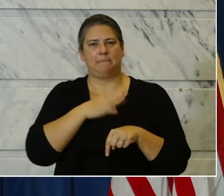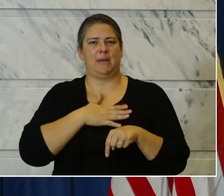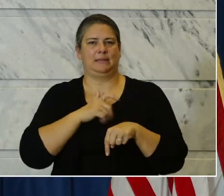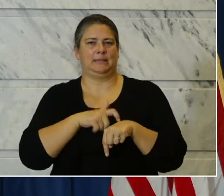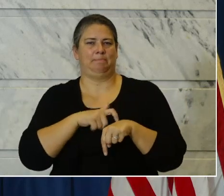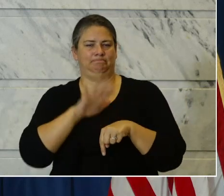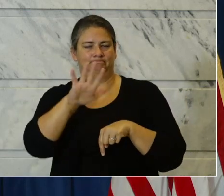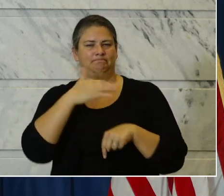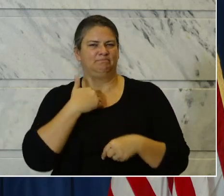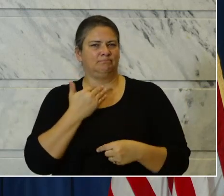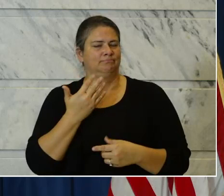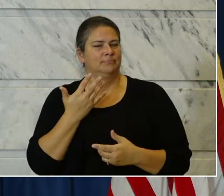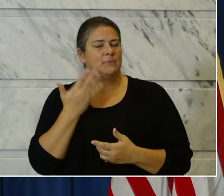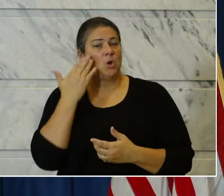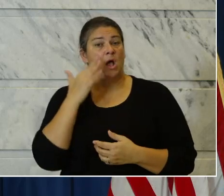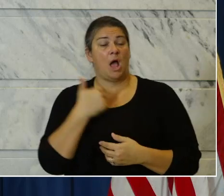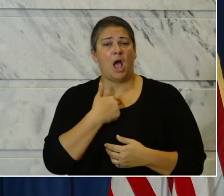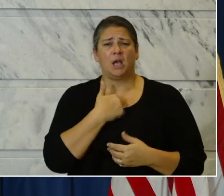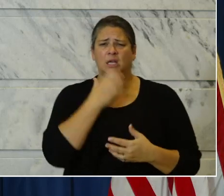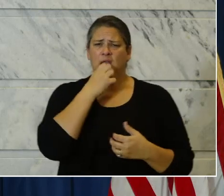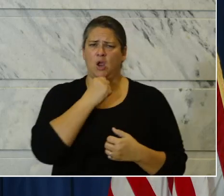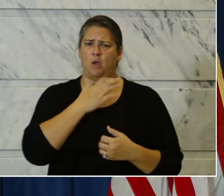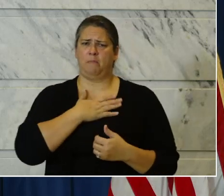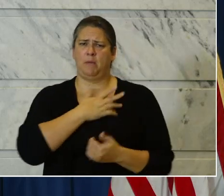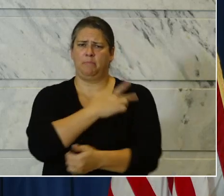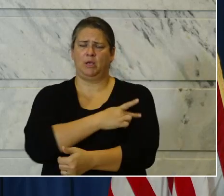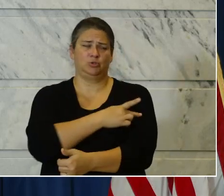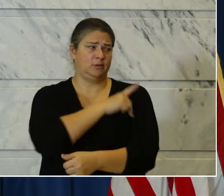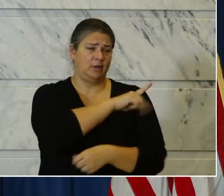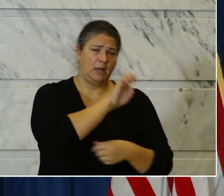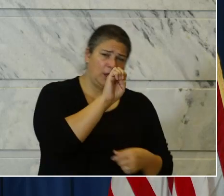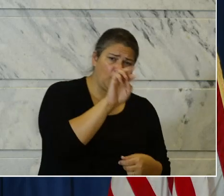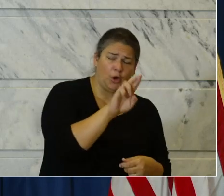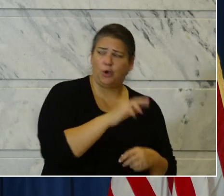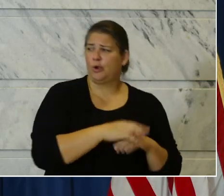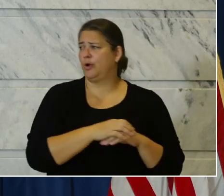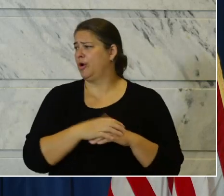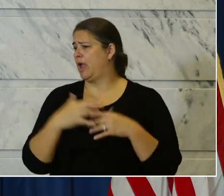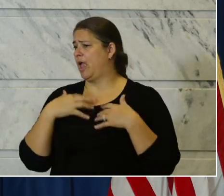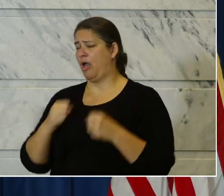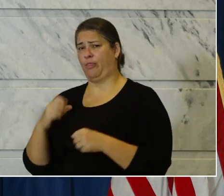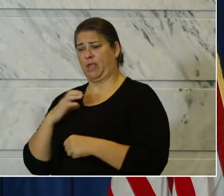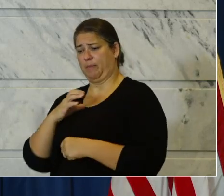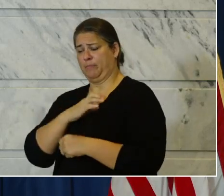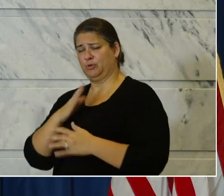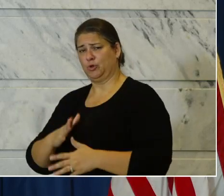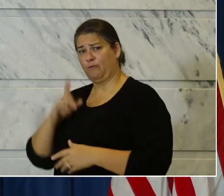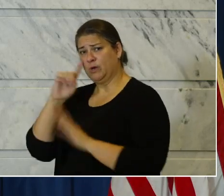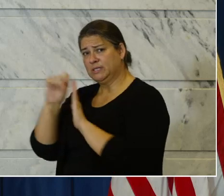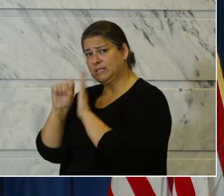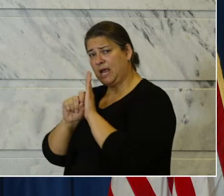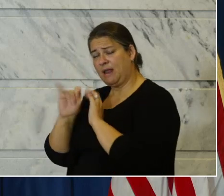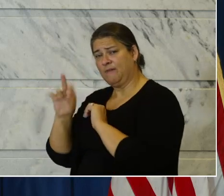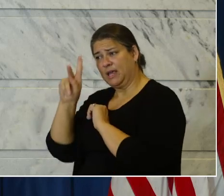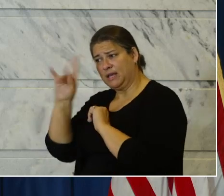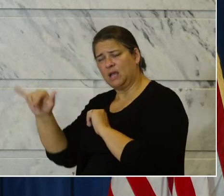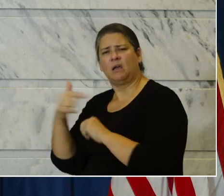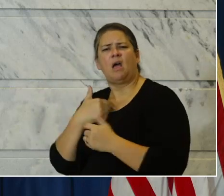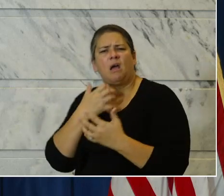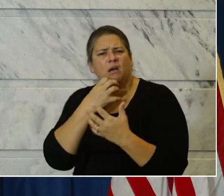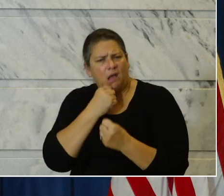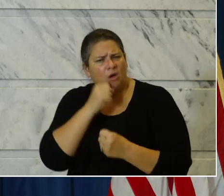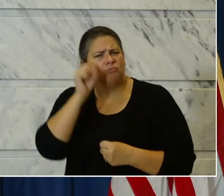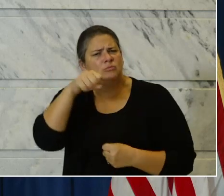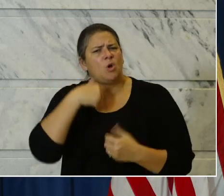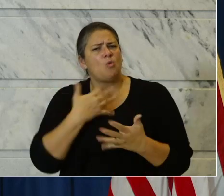treat and I take care of in the emergency department, and now as I serve as a health commissioner for the state of Kentucky. I really do care, and I want everyone to have